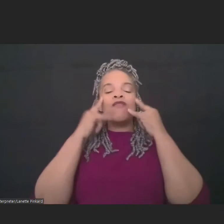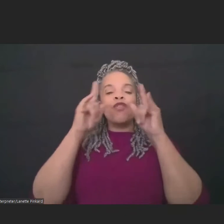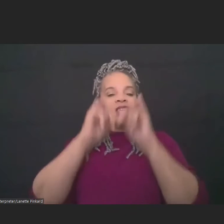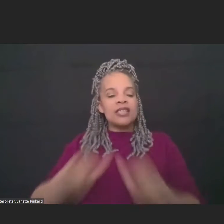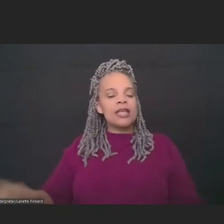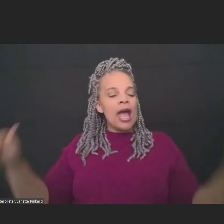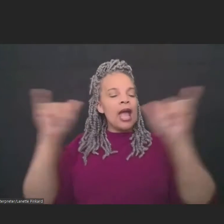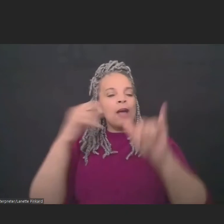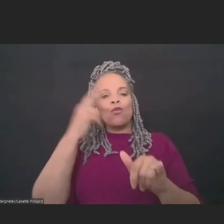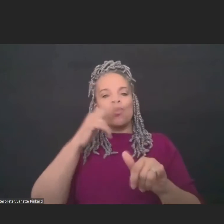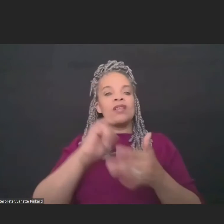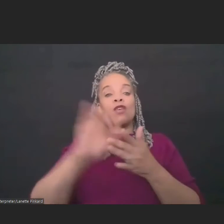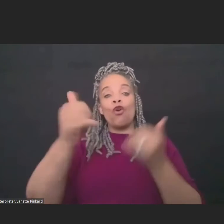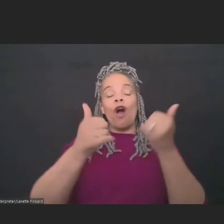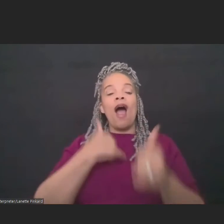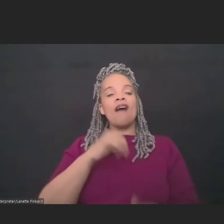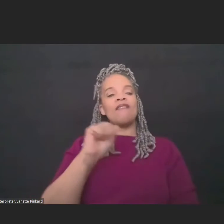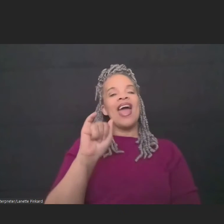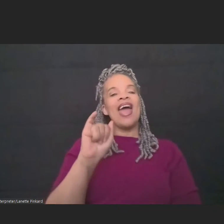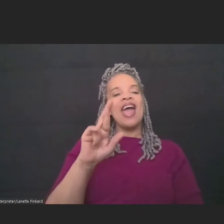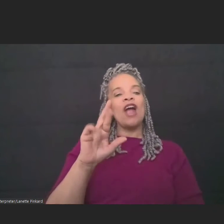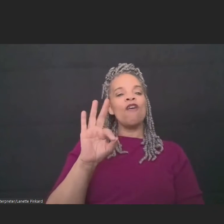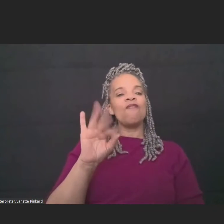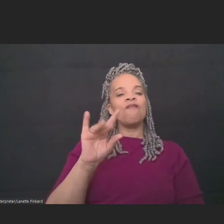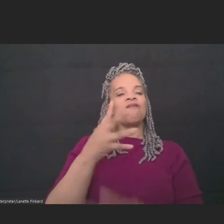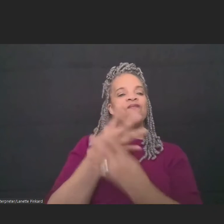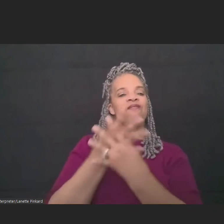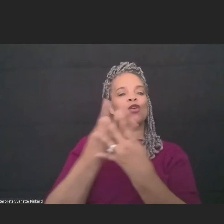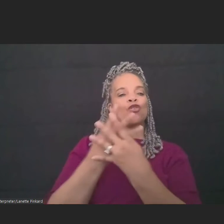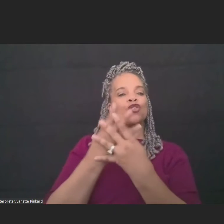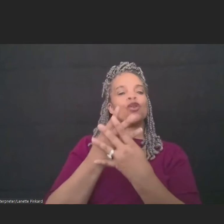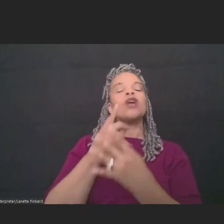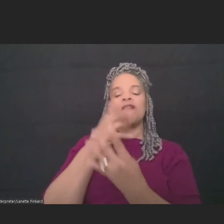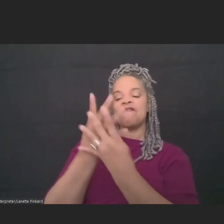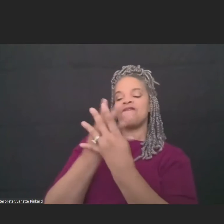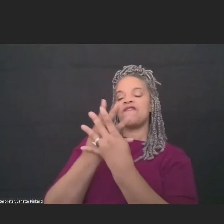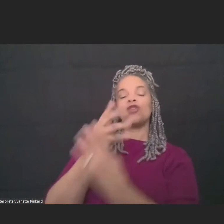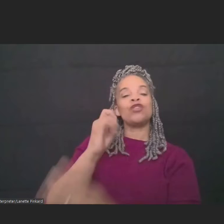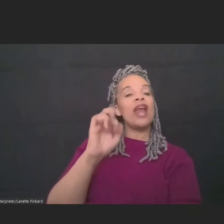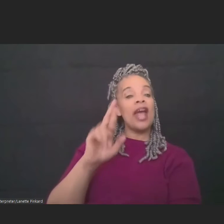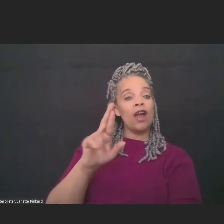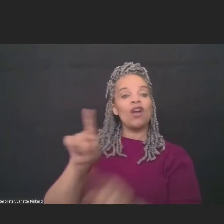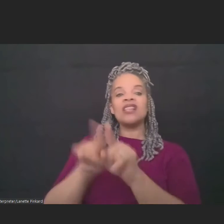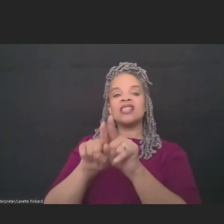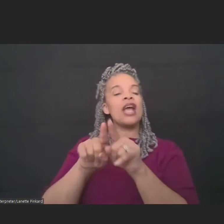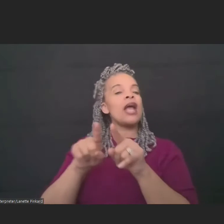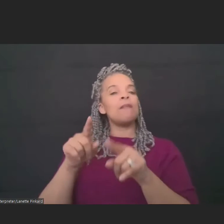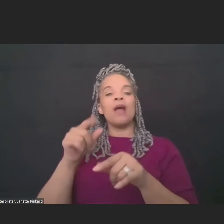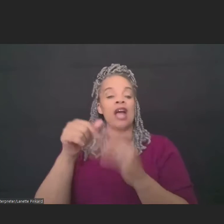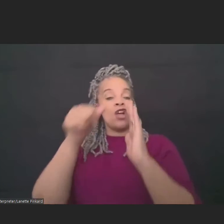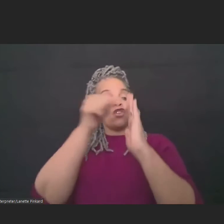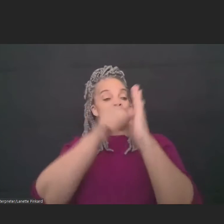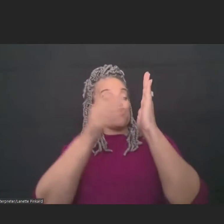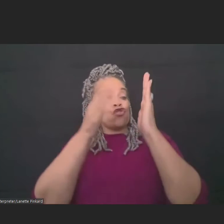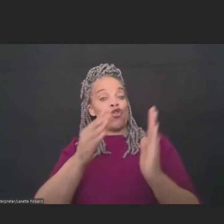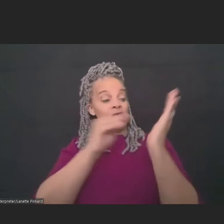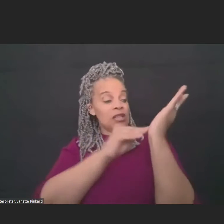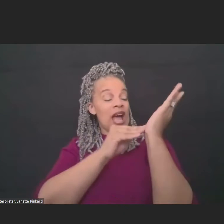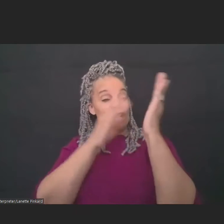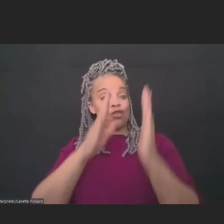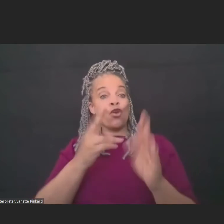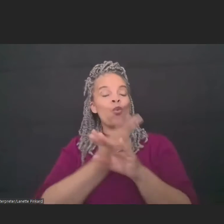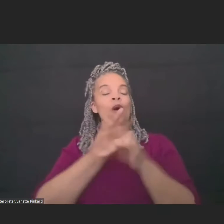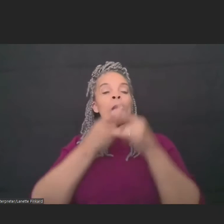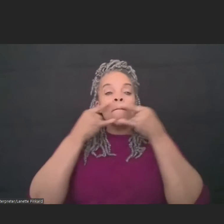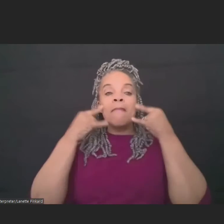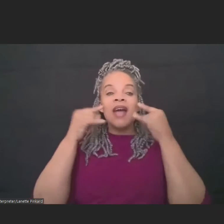car has an air filter, to filter that air. And the same reasons that surgeons wear masks in the operating room, so they don't give